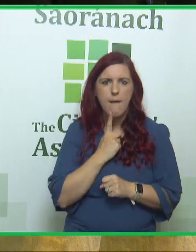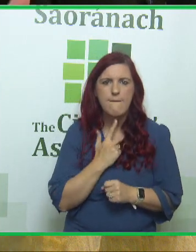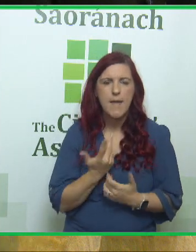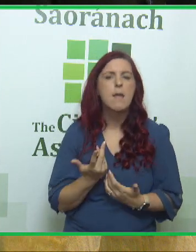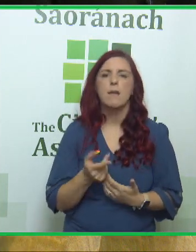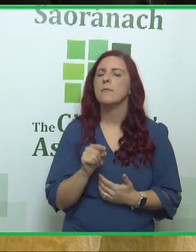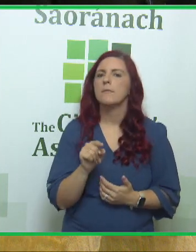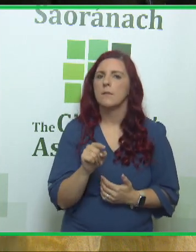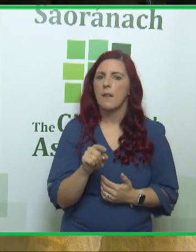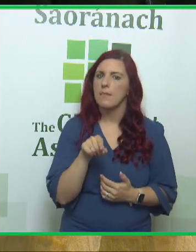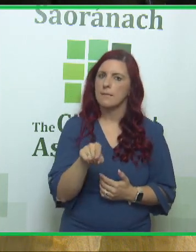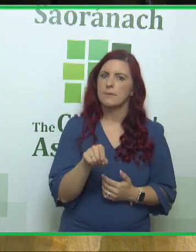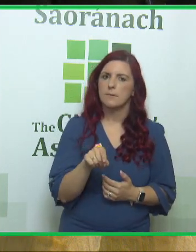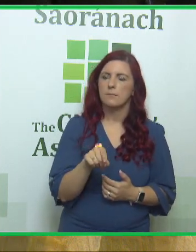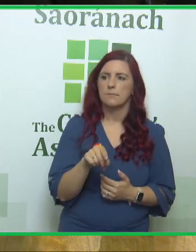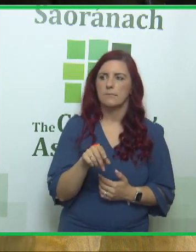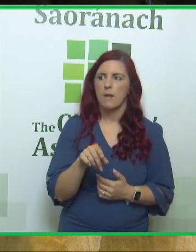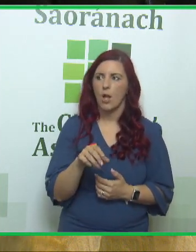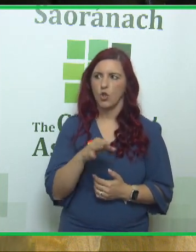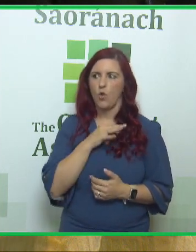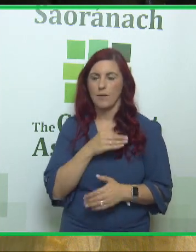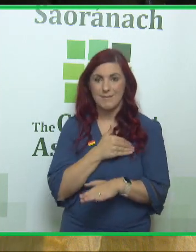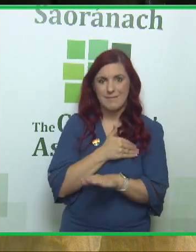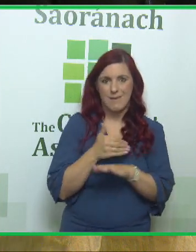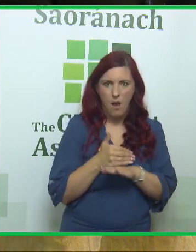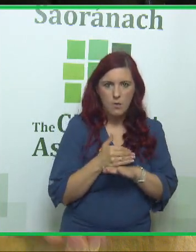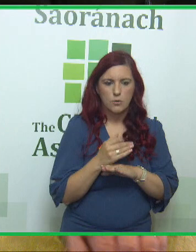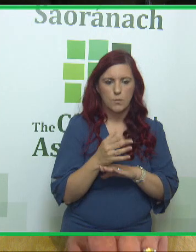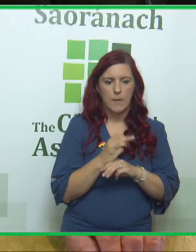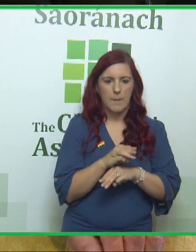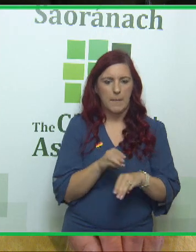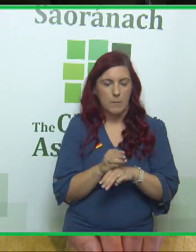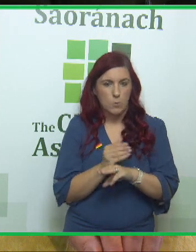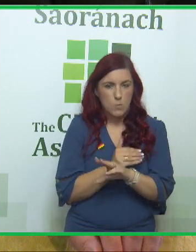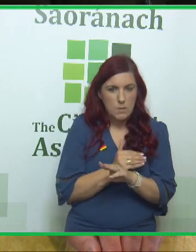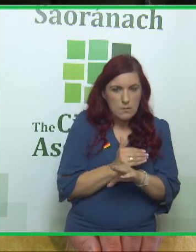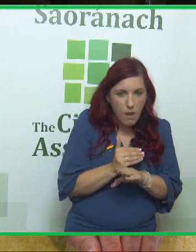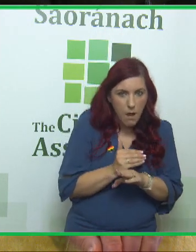can is a good kind of footing to get people off on the road to recovery.